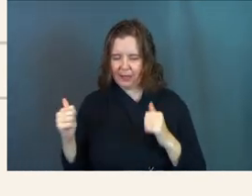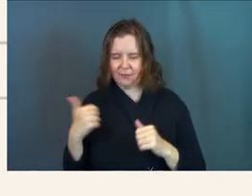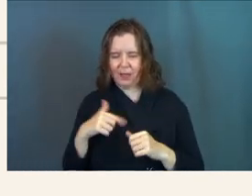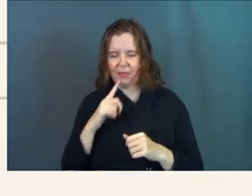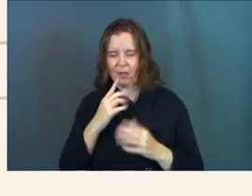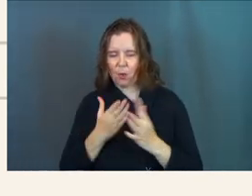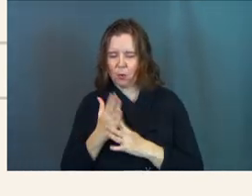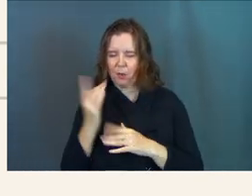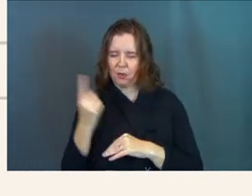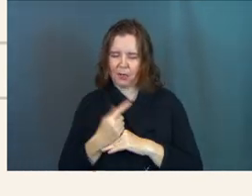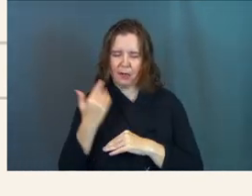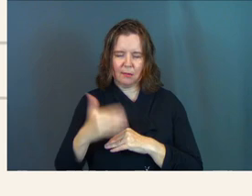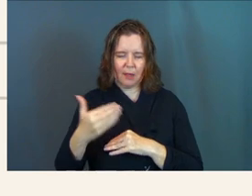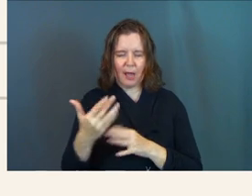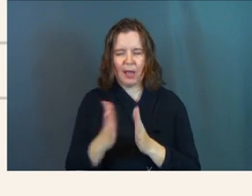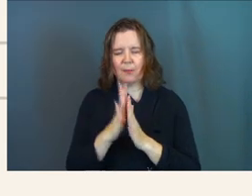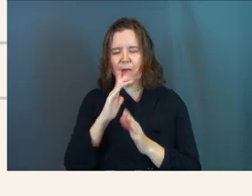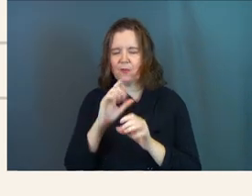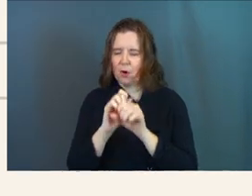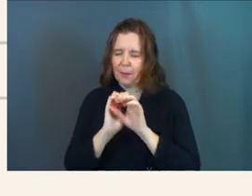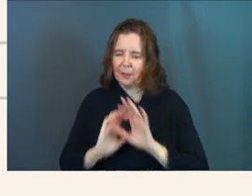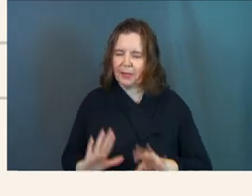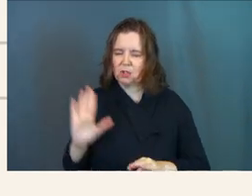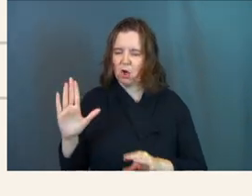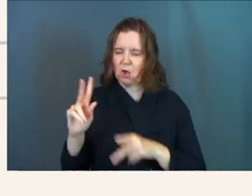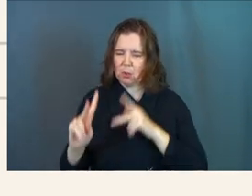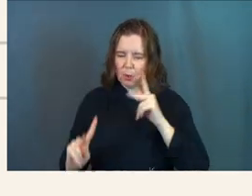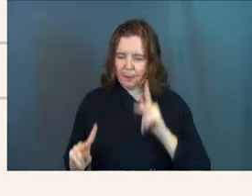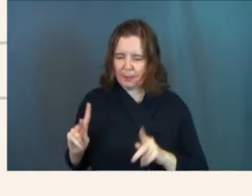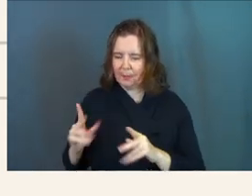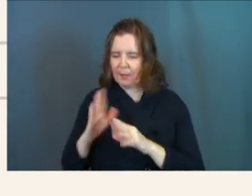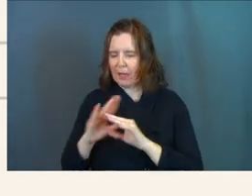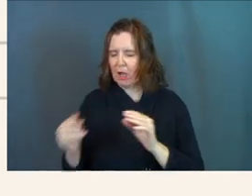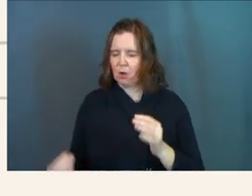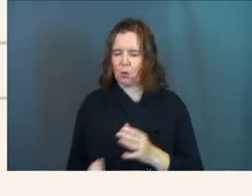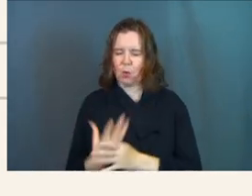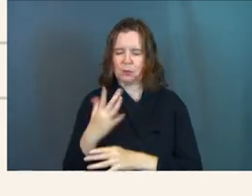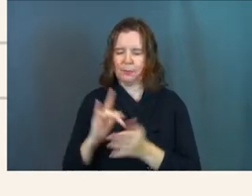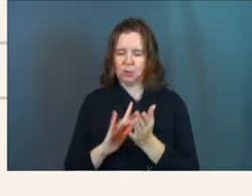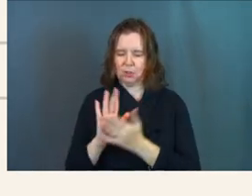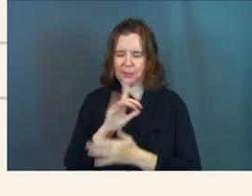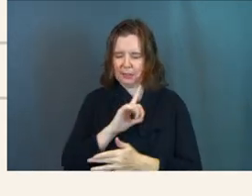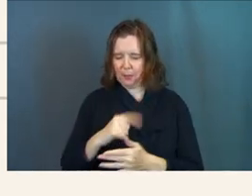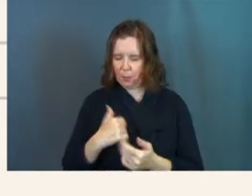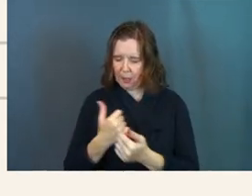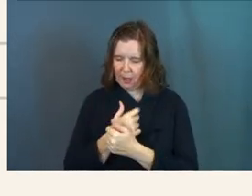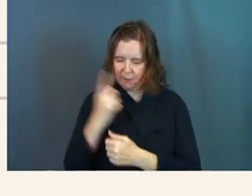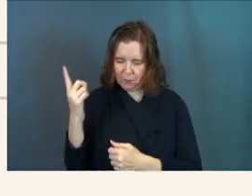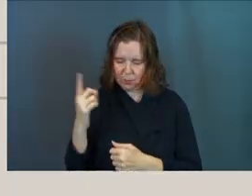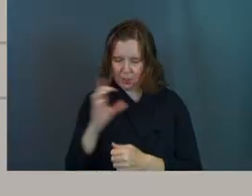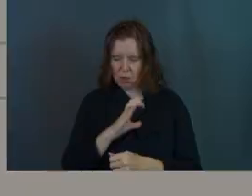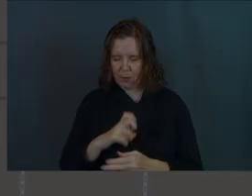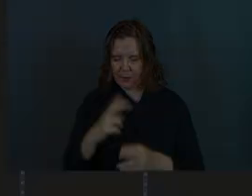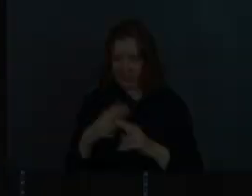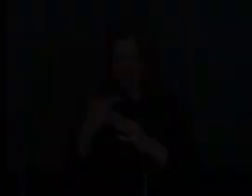leave, God, as they go throughout their day, Lord. I pray for a blessing on your people. God, grow us up in Jesus, Lord. We love you. In Christ's name.